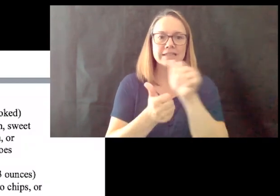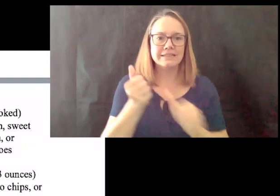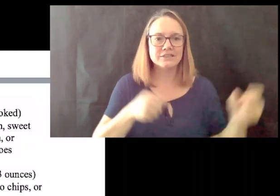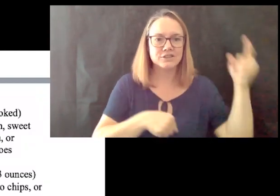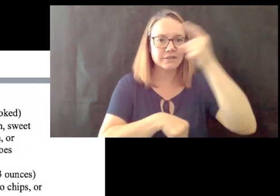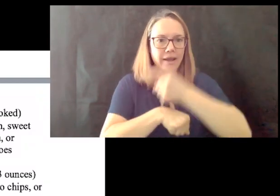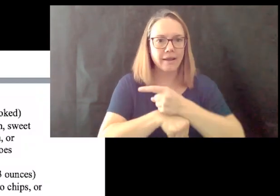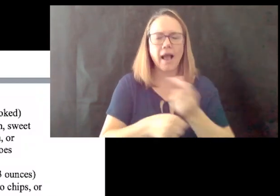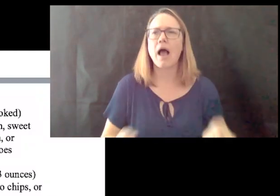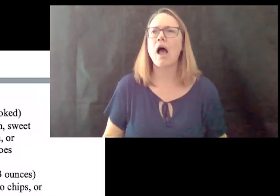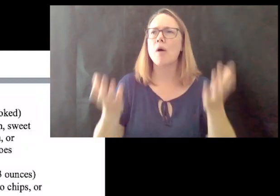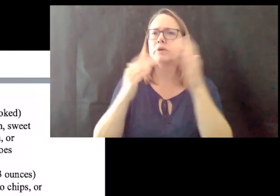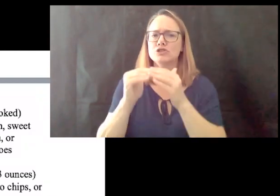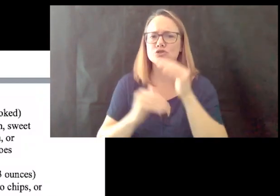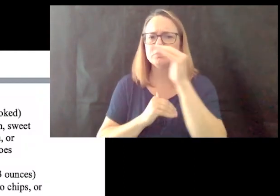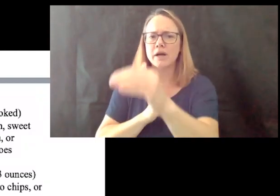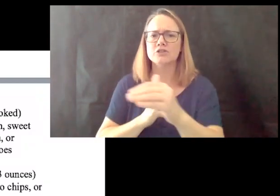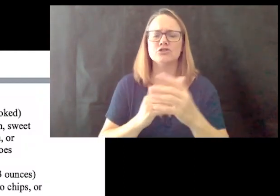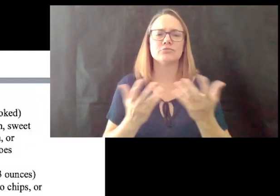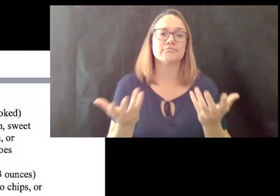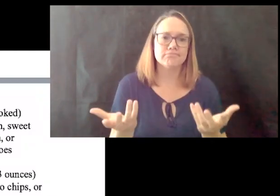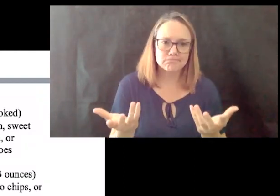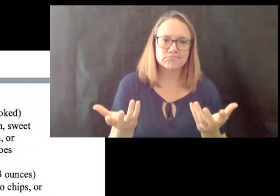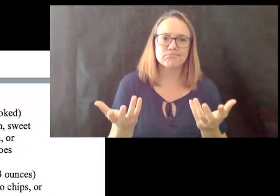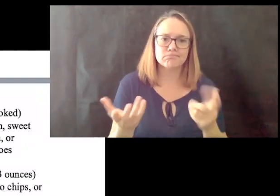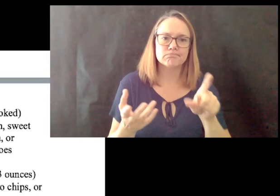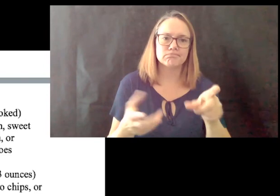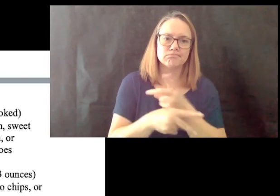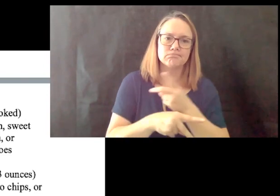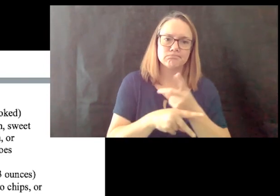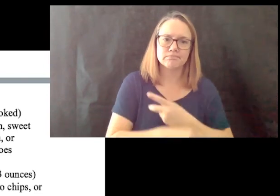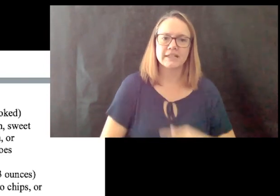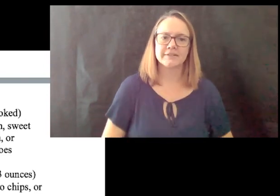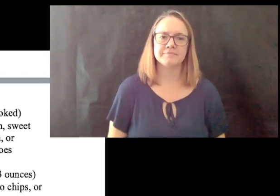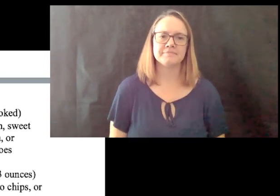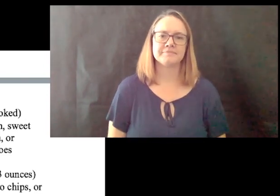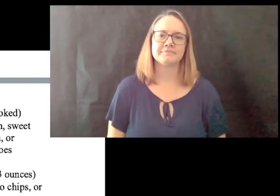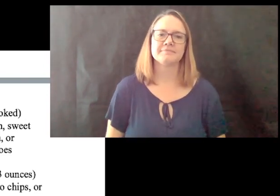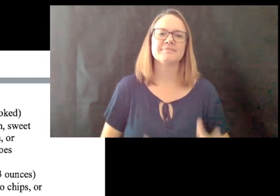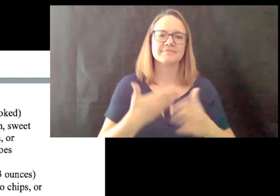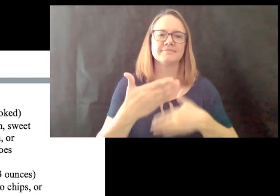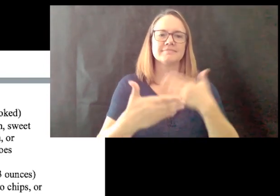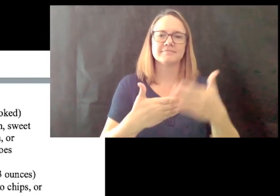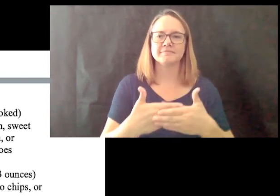day for carbohydrates? How much is too much? Well, let's move on to the next slide.